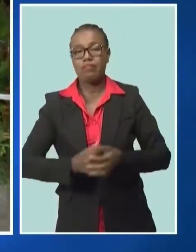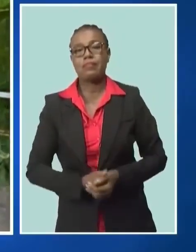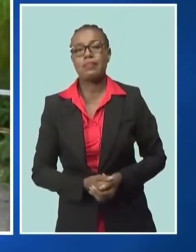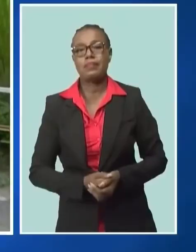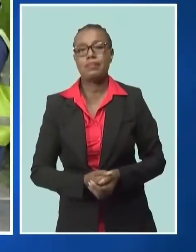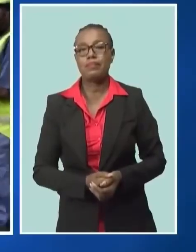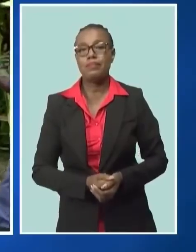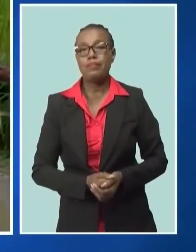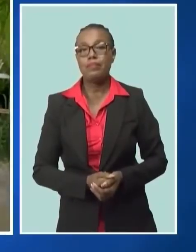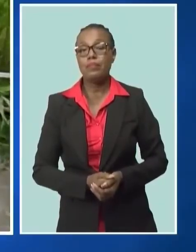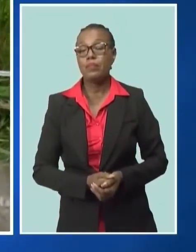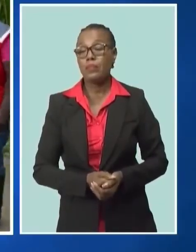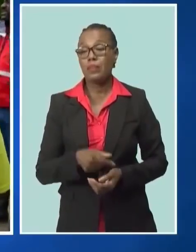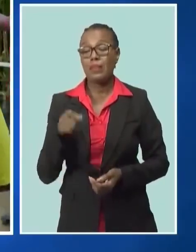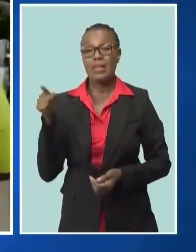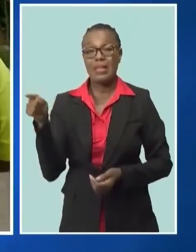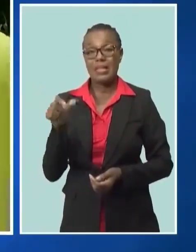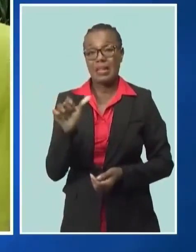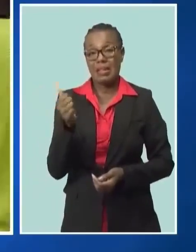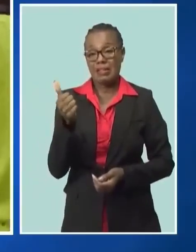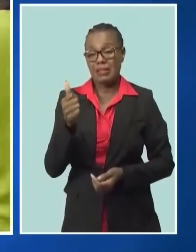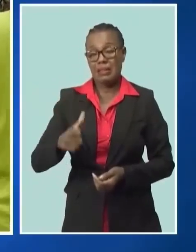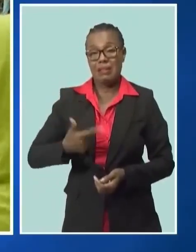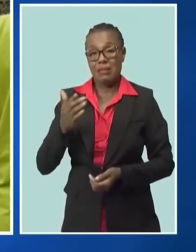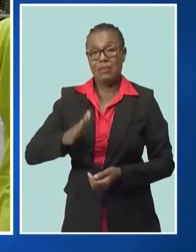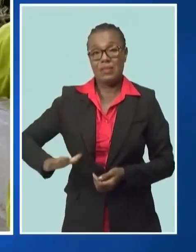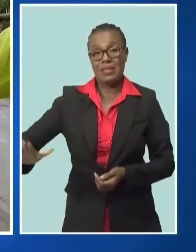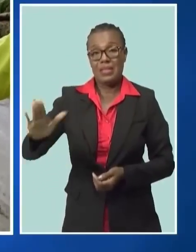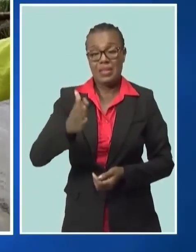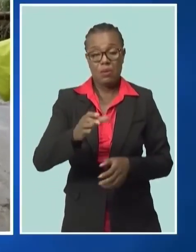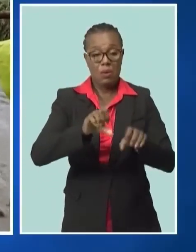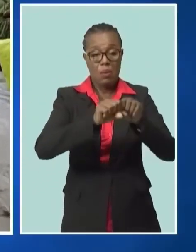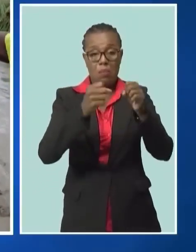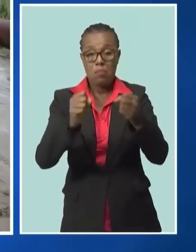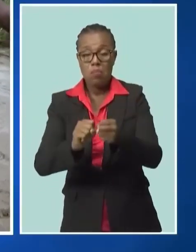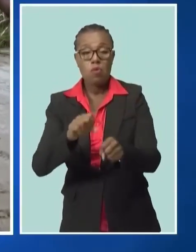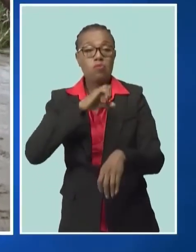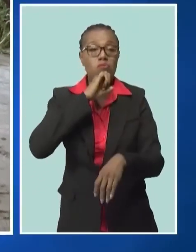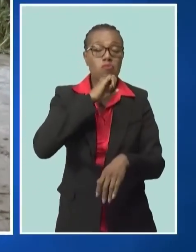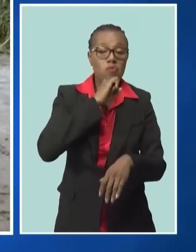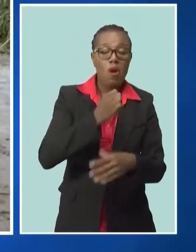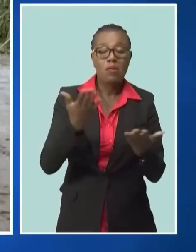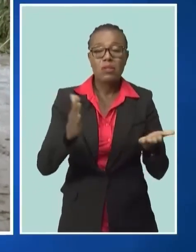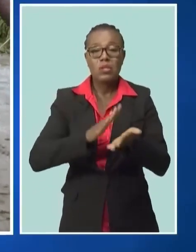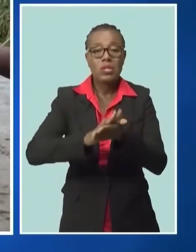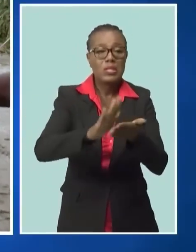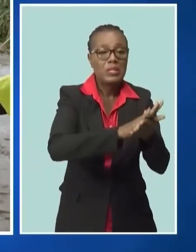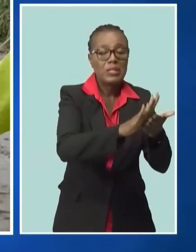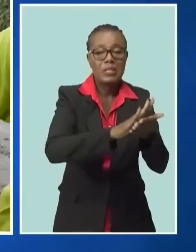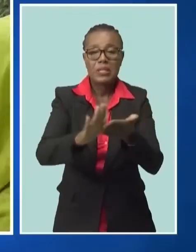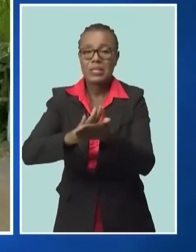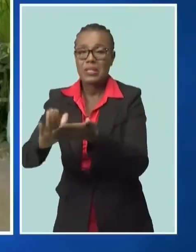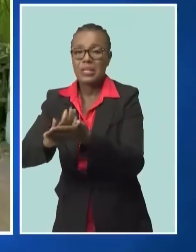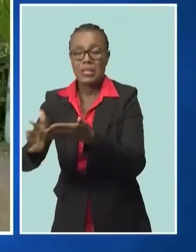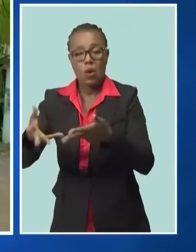George Vaughn and others living in the area cleared the debris from the bridge to allow vehicles to pass.